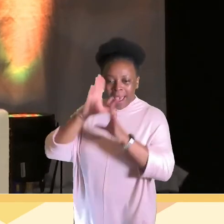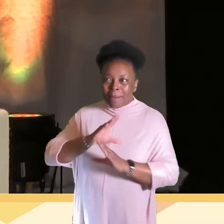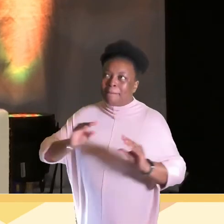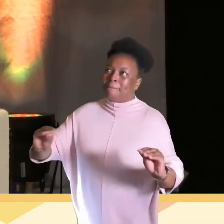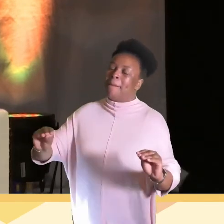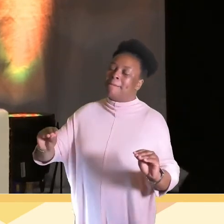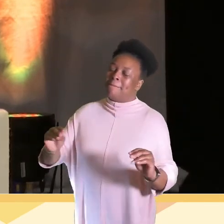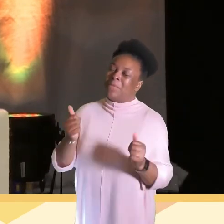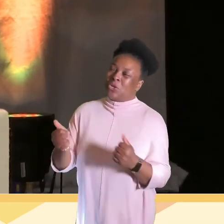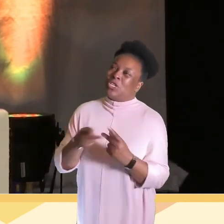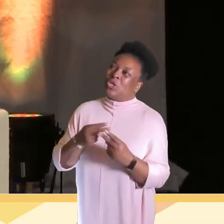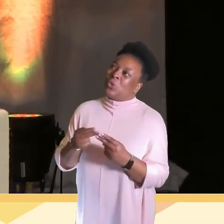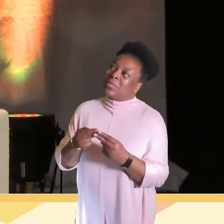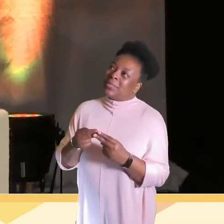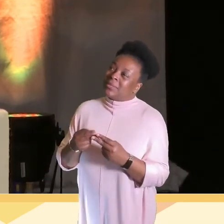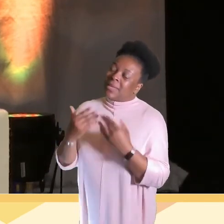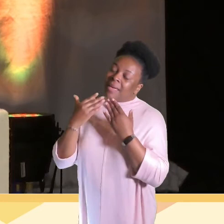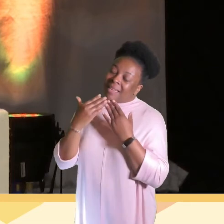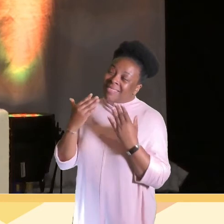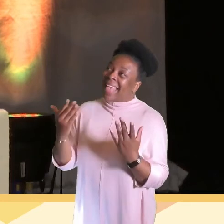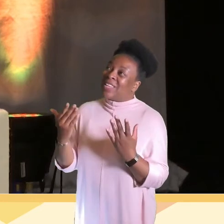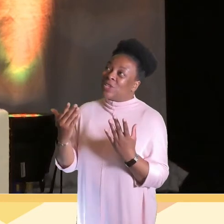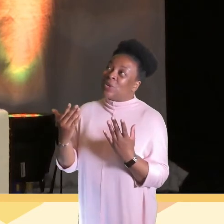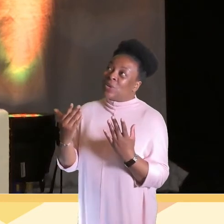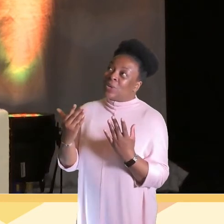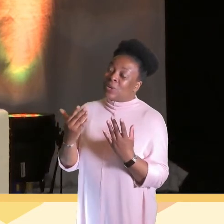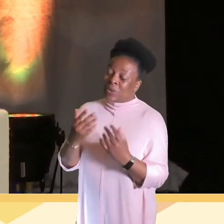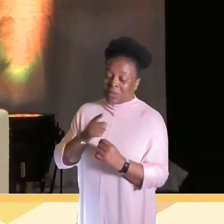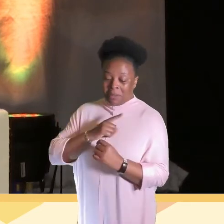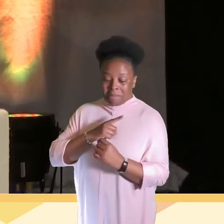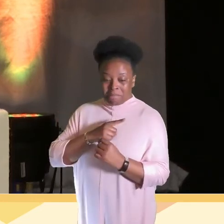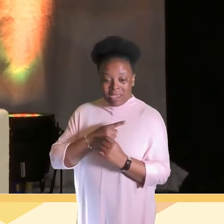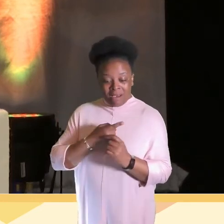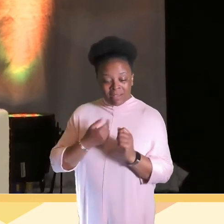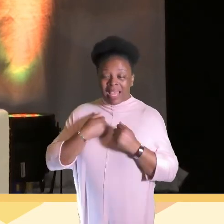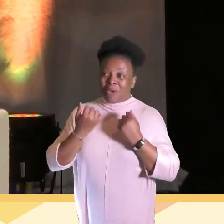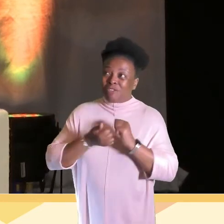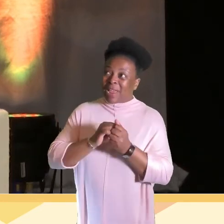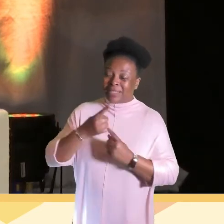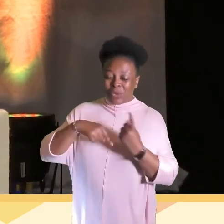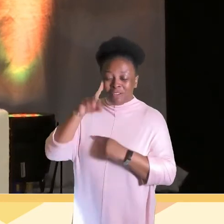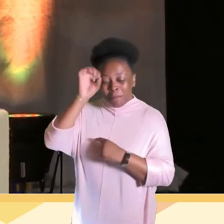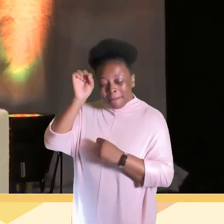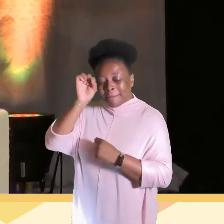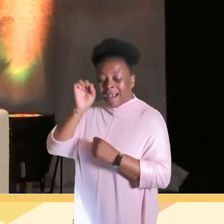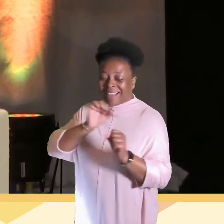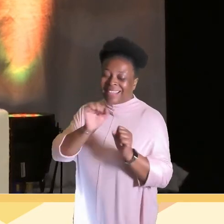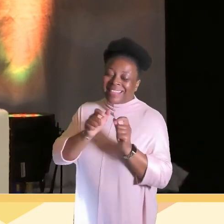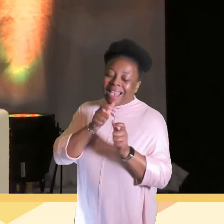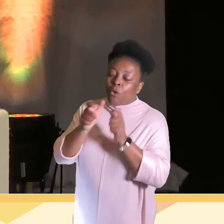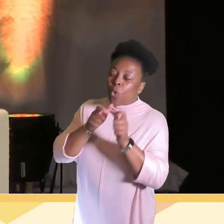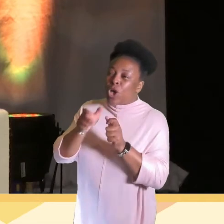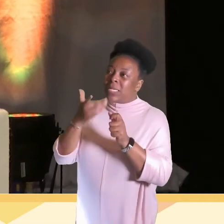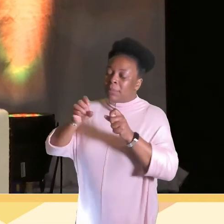We thank you for each time that the words and lives of these friends we remember have reached